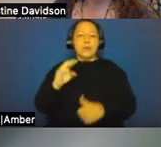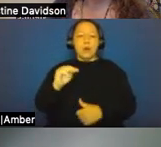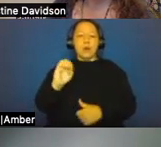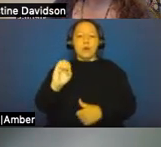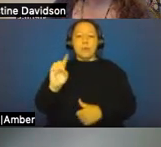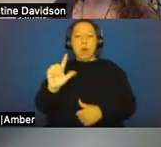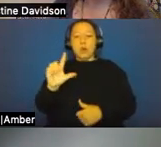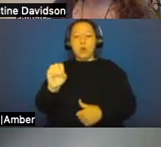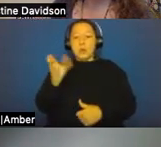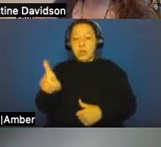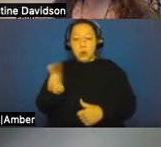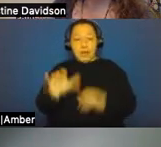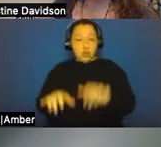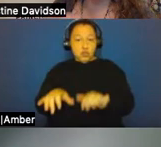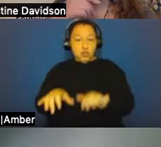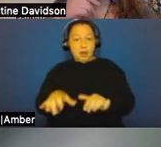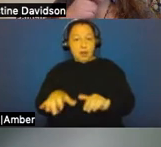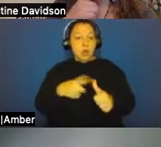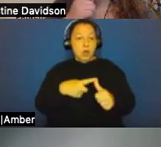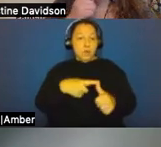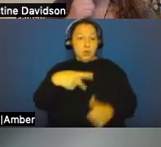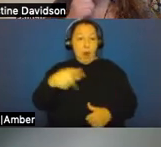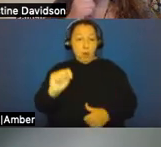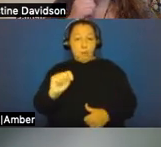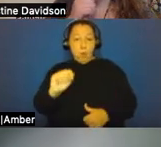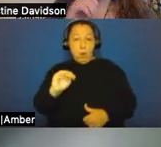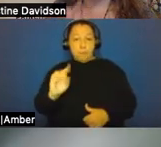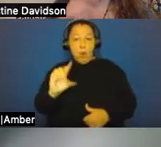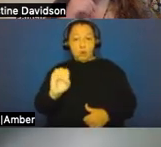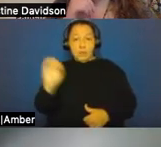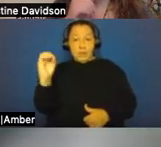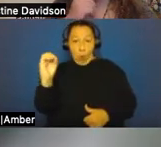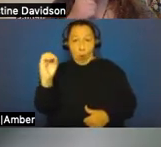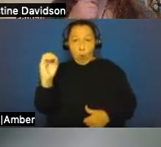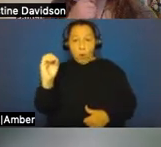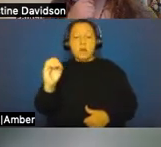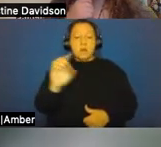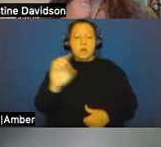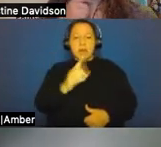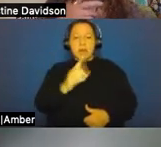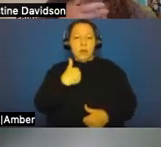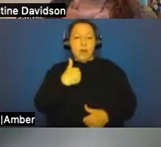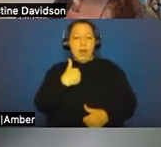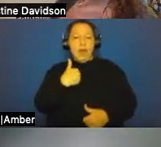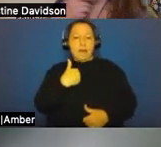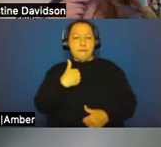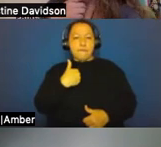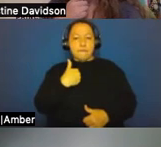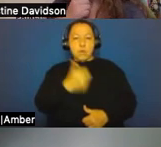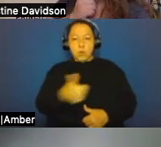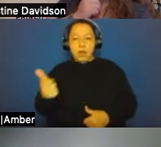chat, the first PowerPoint module in the chat, module 0. That way you'll have it on your end. Okay, and the agenda for the